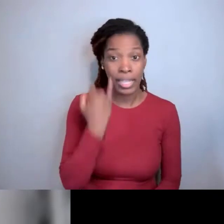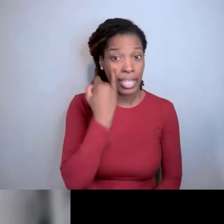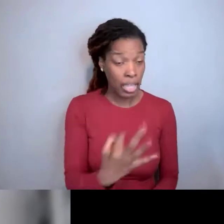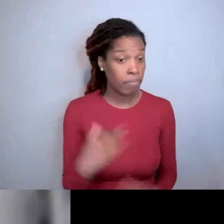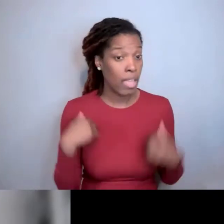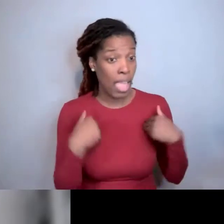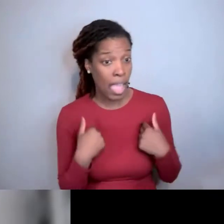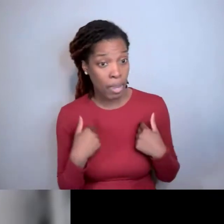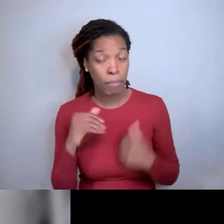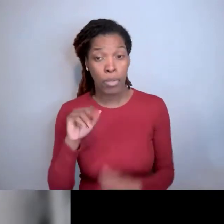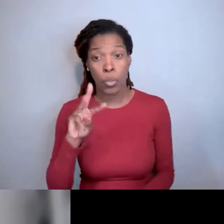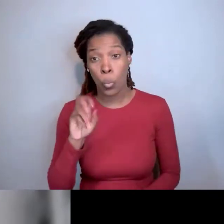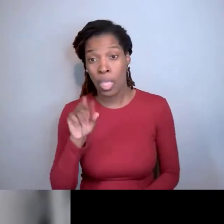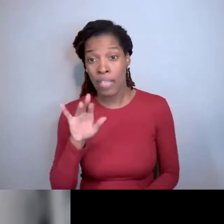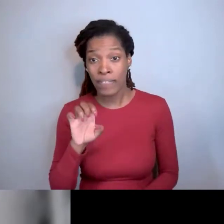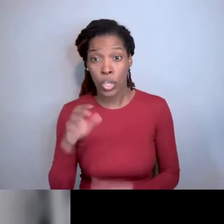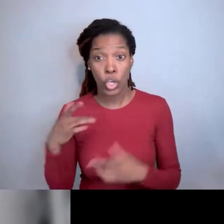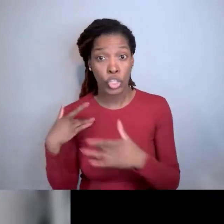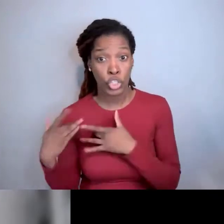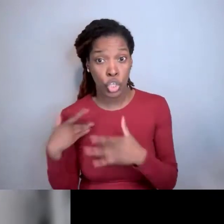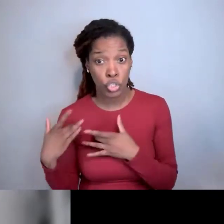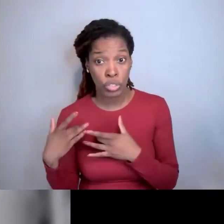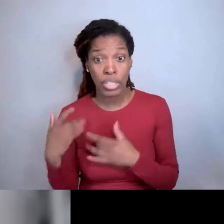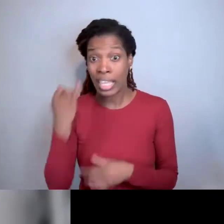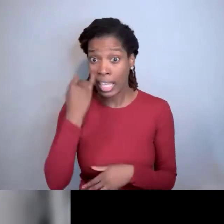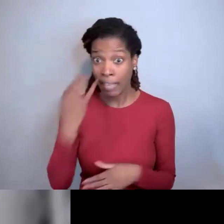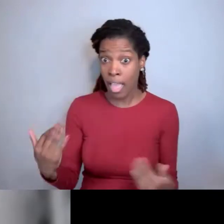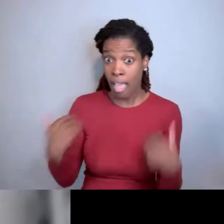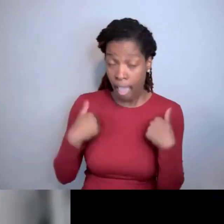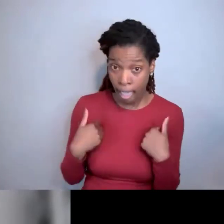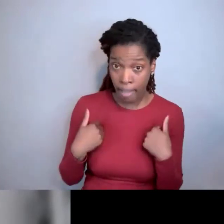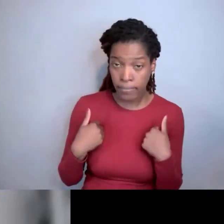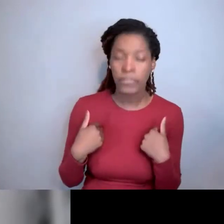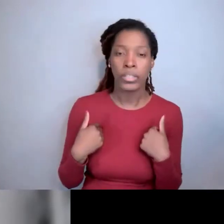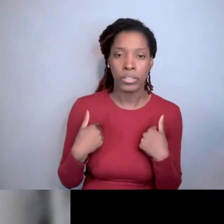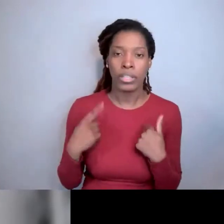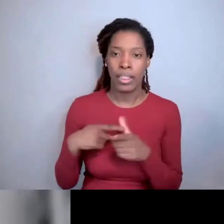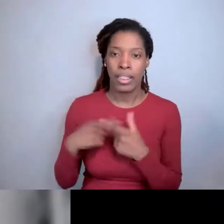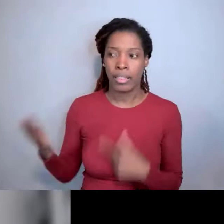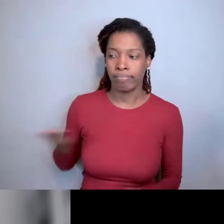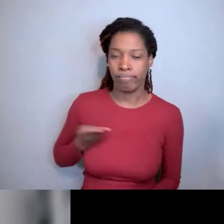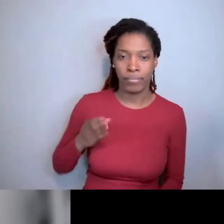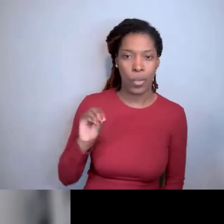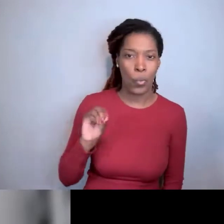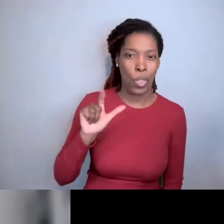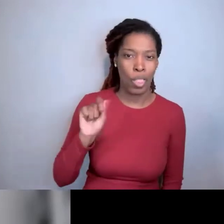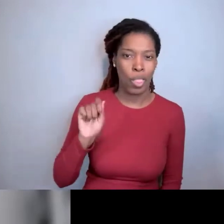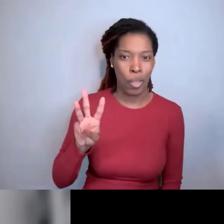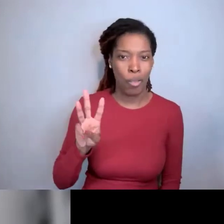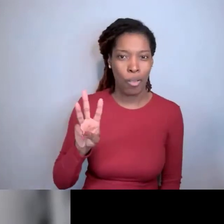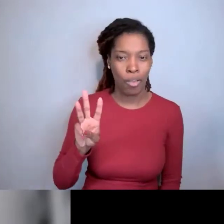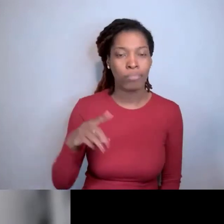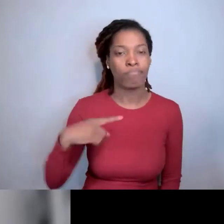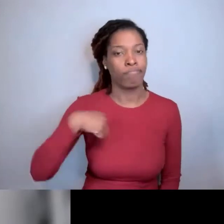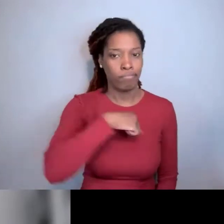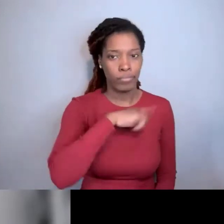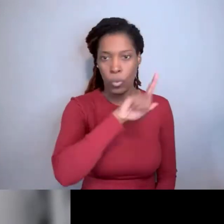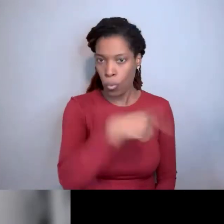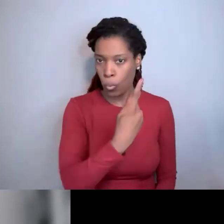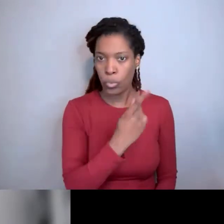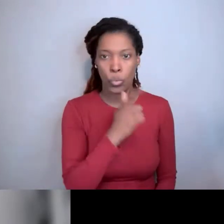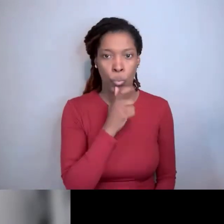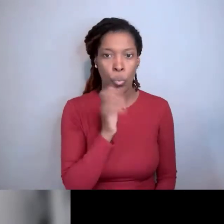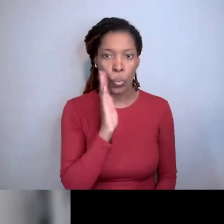welfare concerns. And when there are animal welfare concerns, it then comes to OLAW. And OLAW is the only entity that can